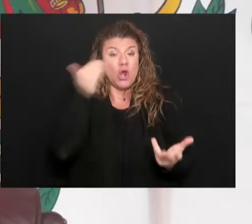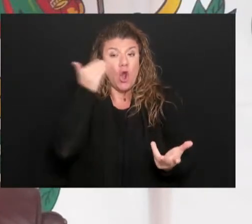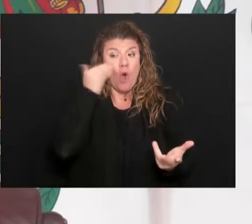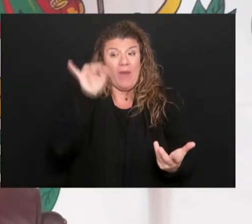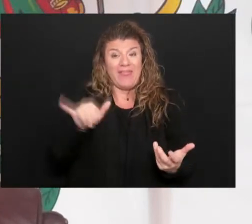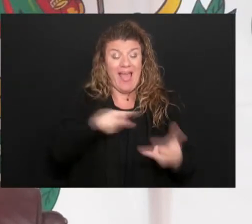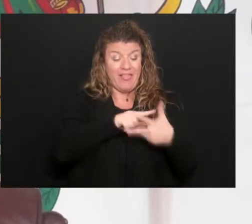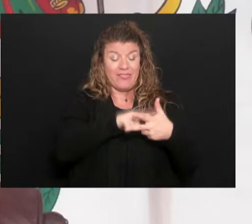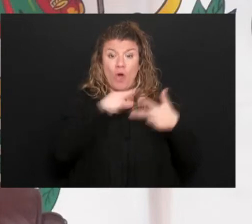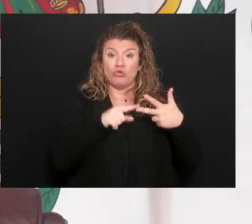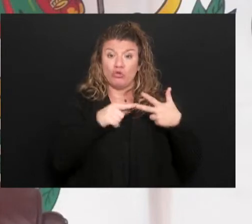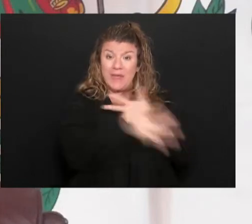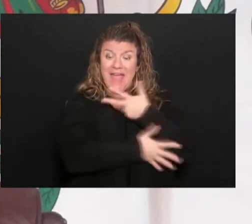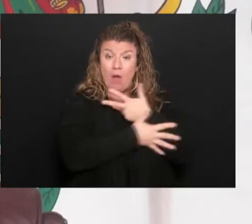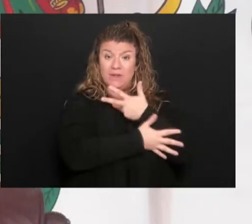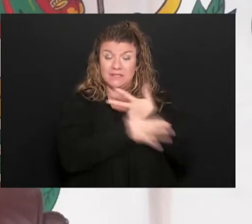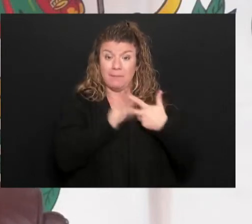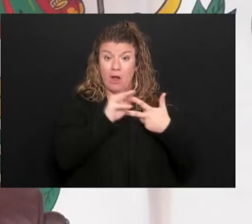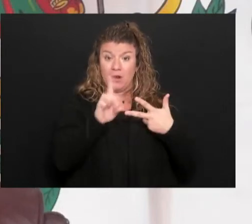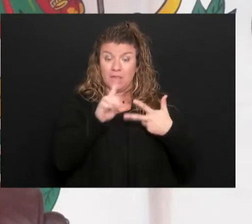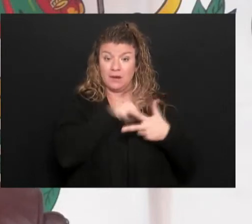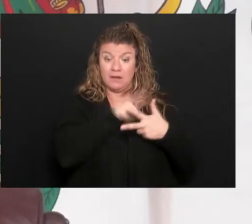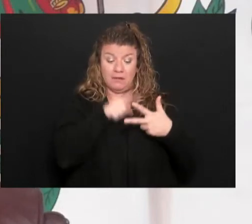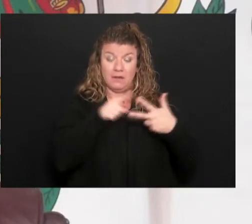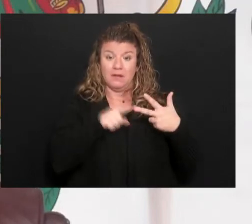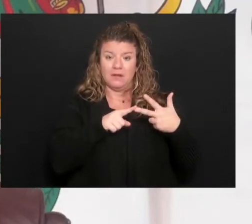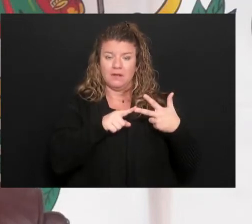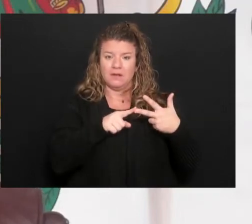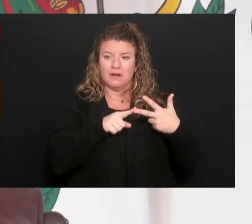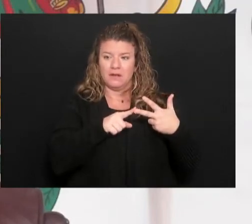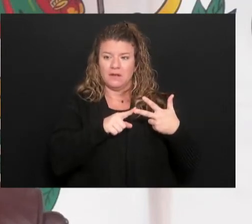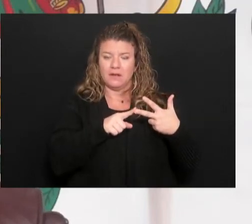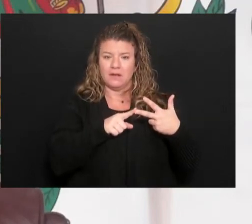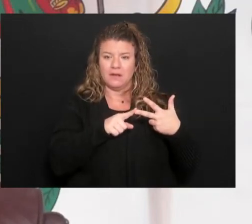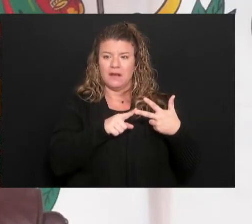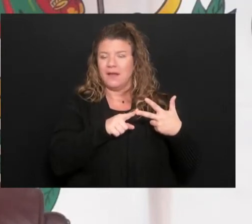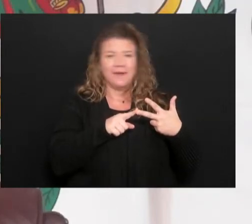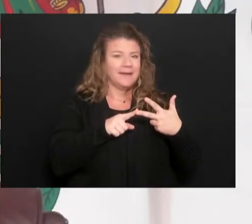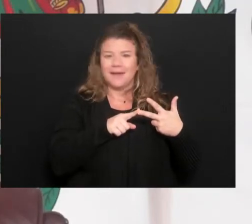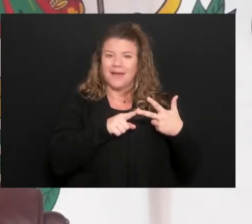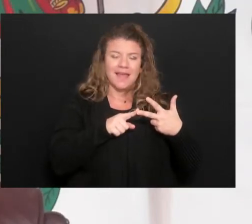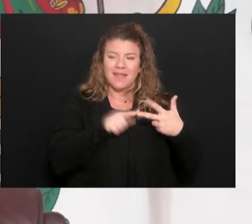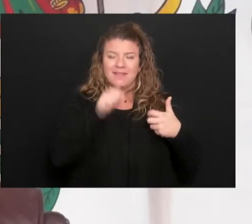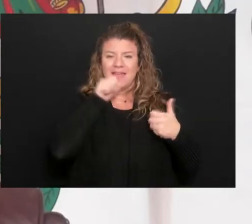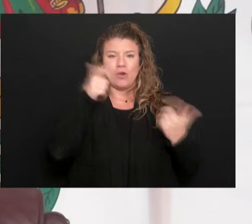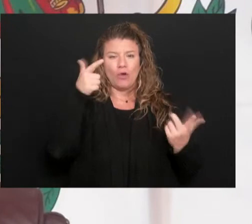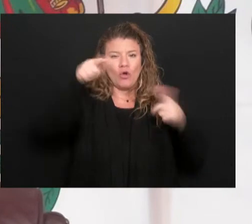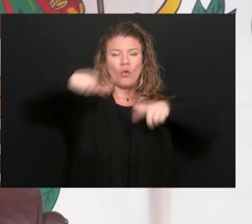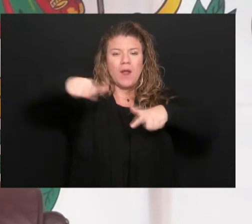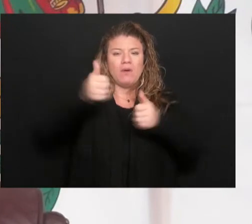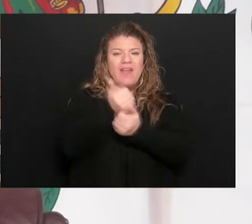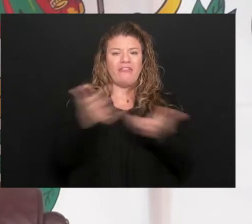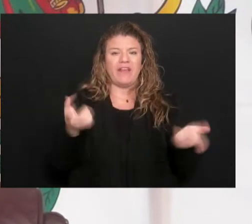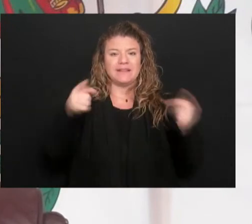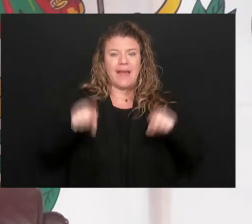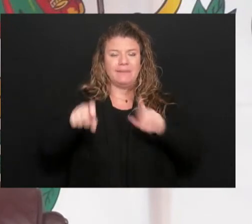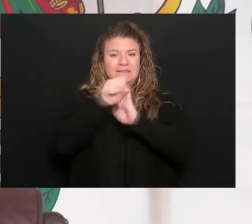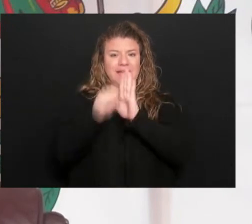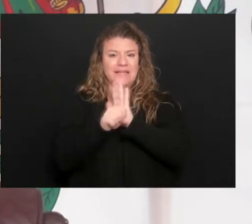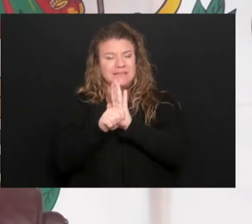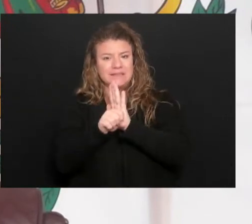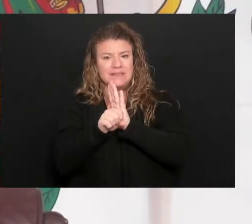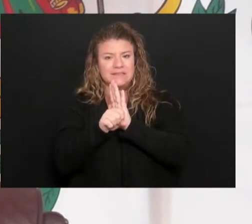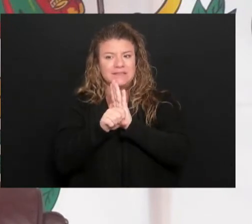3 counties, especially in Maryland, they don't see probably eye to eye with what's going on in the State House